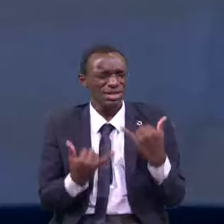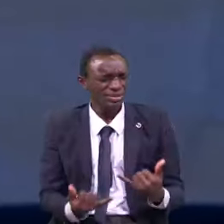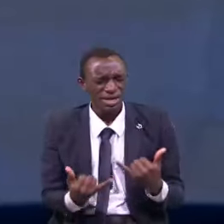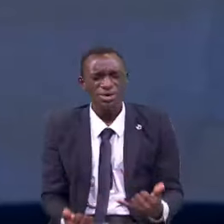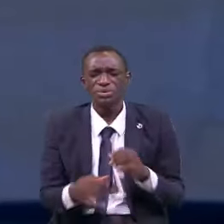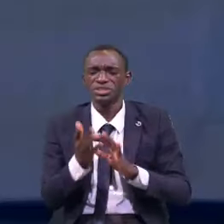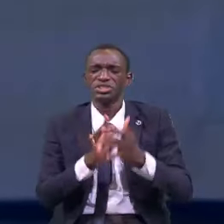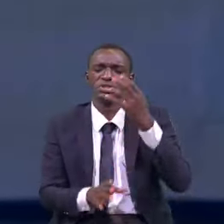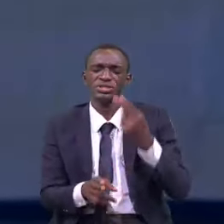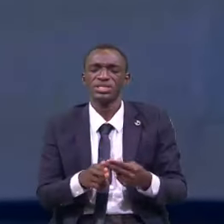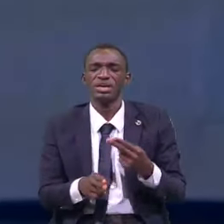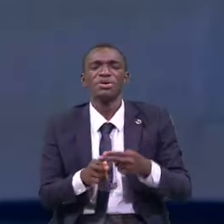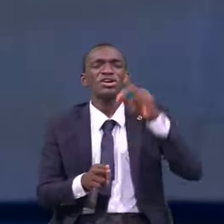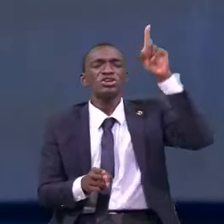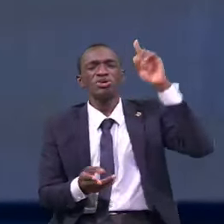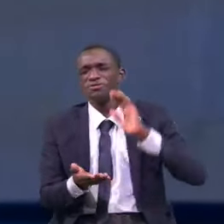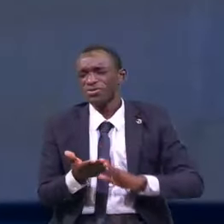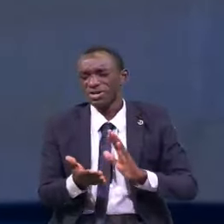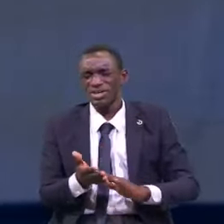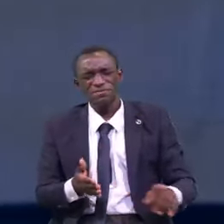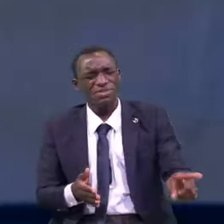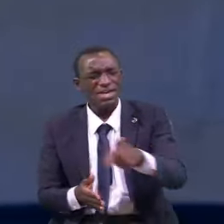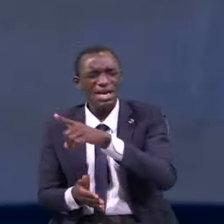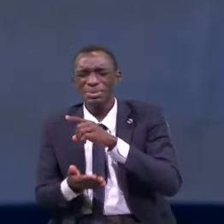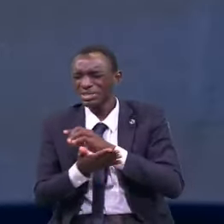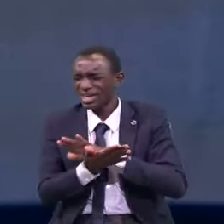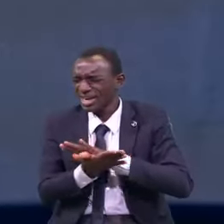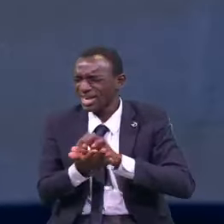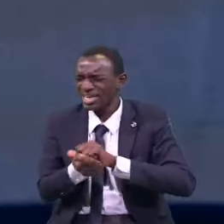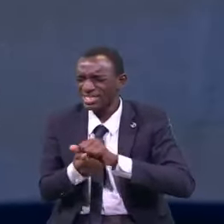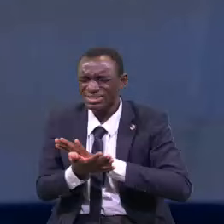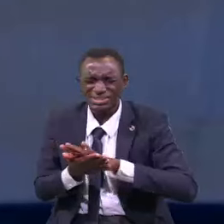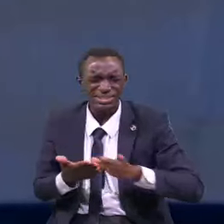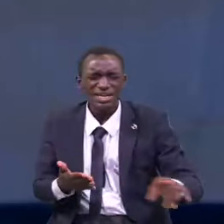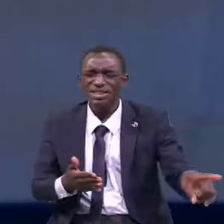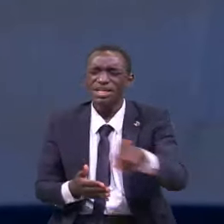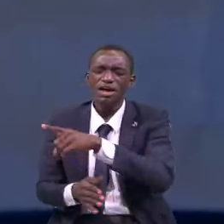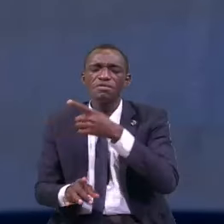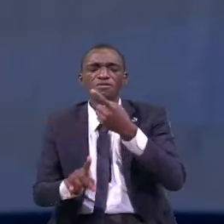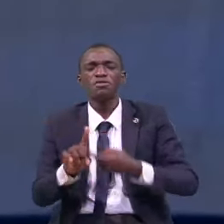Forgive them and cleanse them from their past old life.